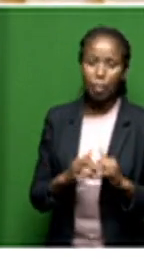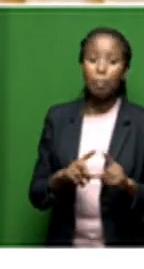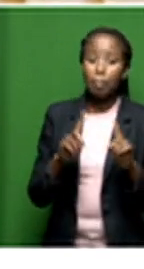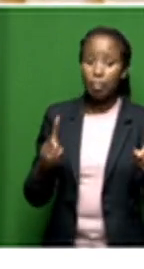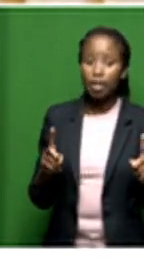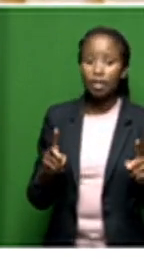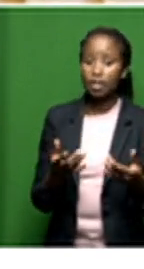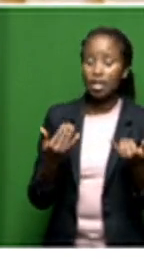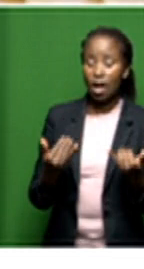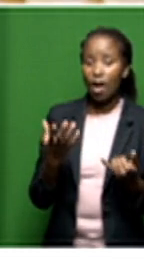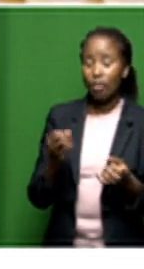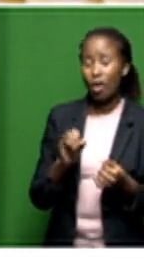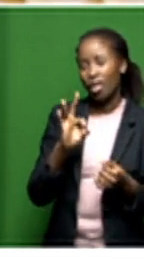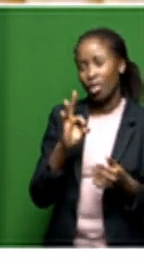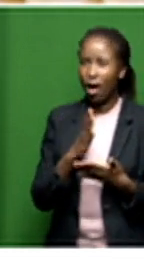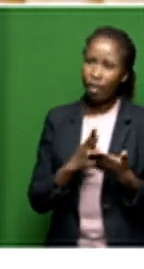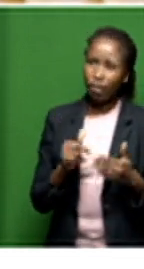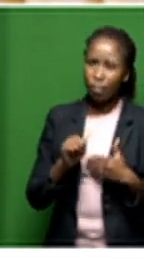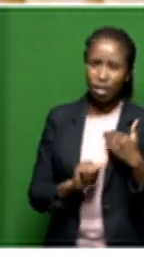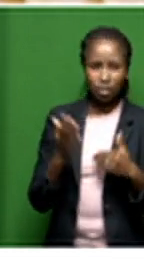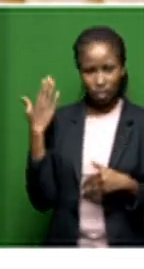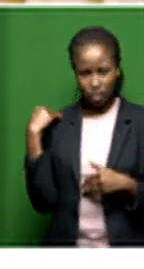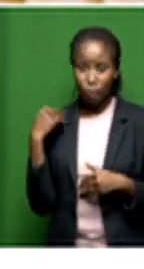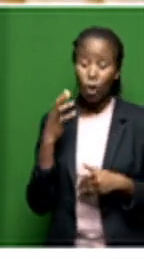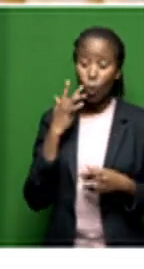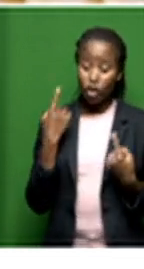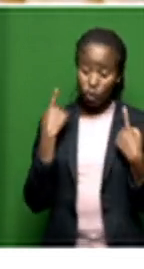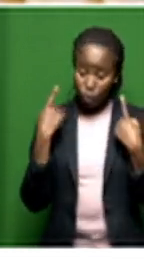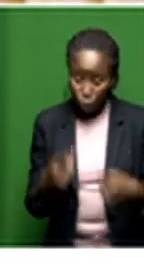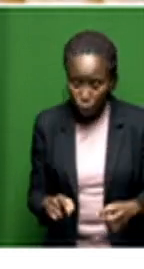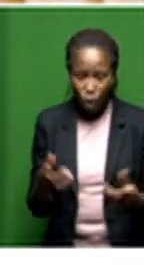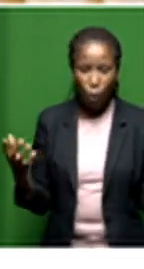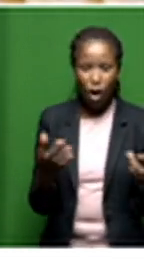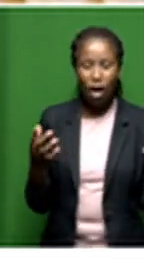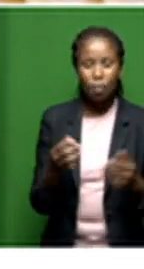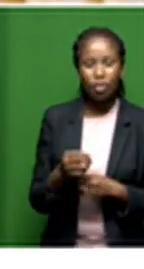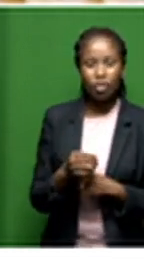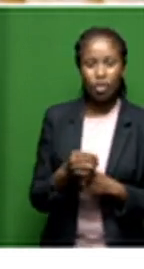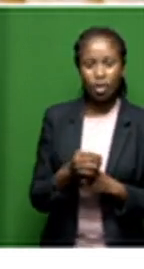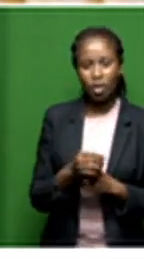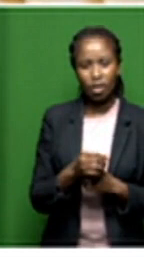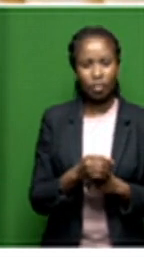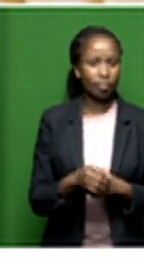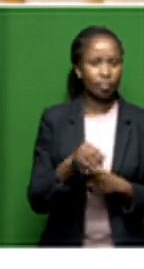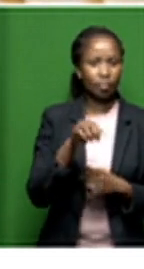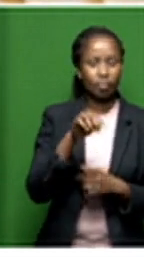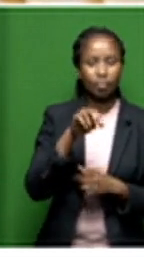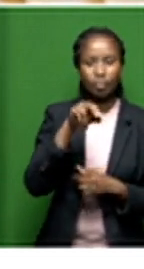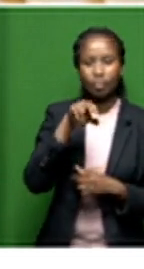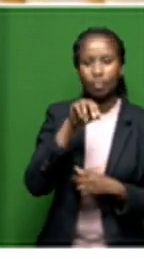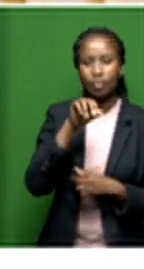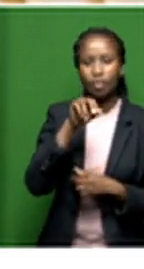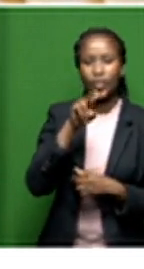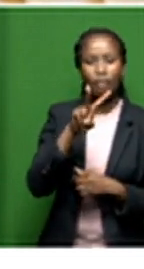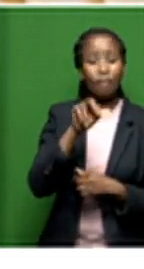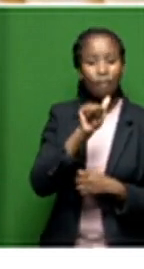is approximately 3.5 months ago, if you went to the city of Vereeniging, you didn't find one single manhole cover. And this was due to